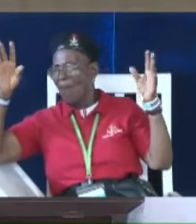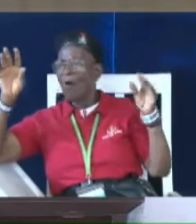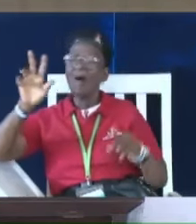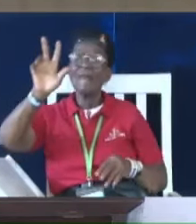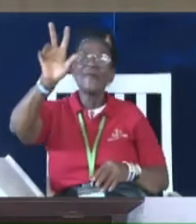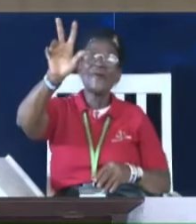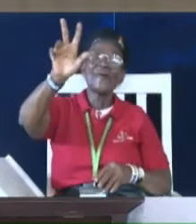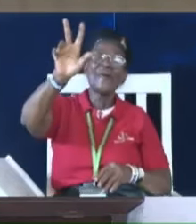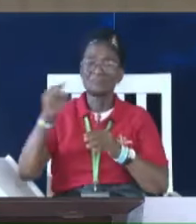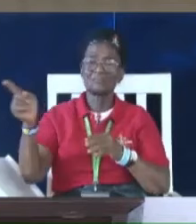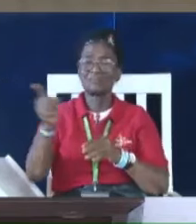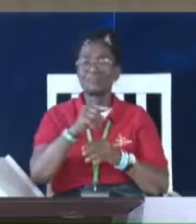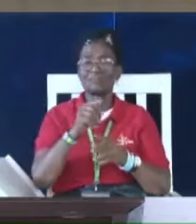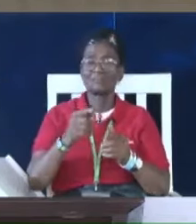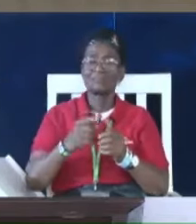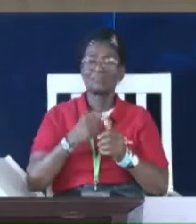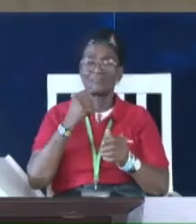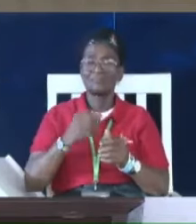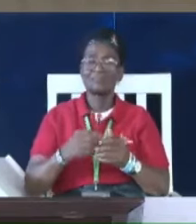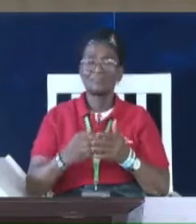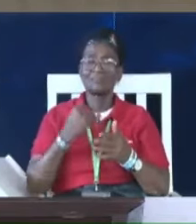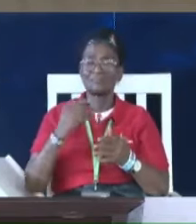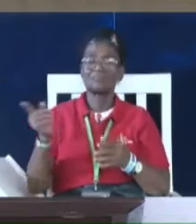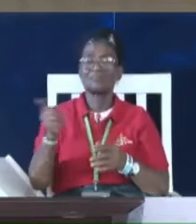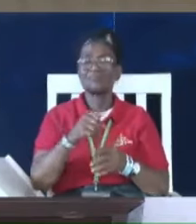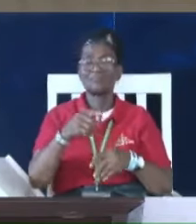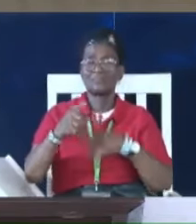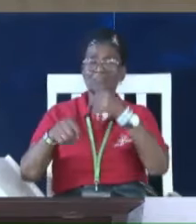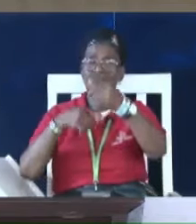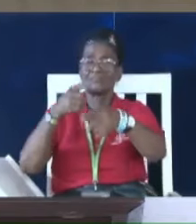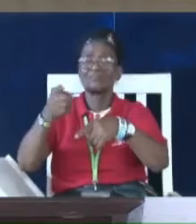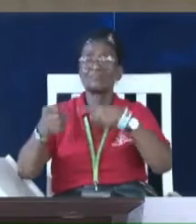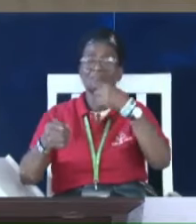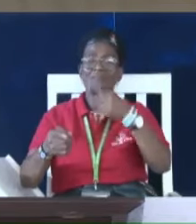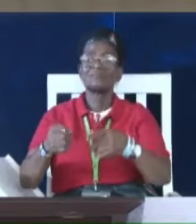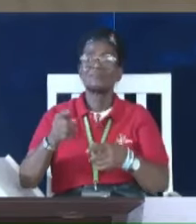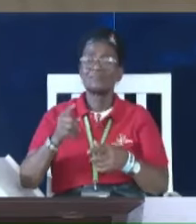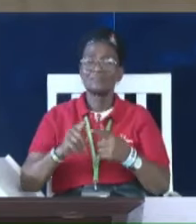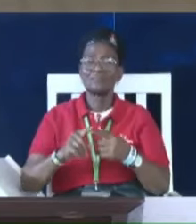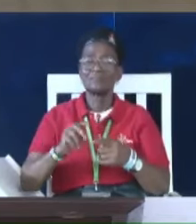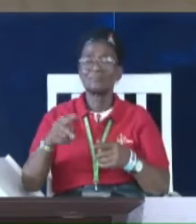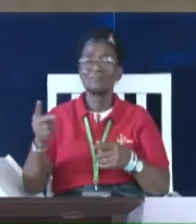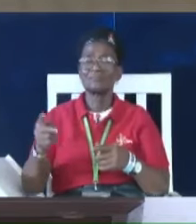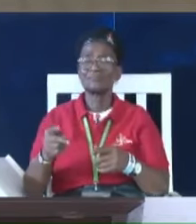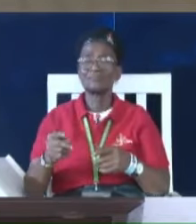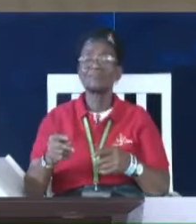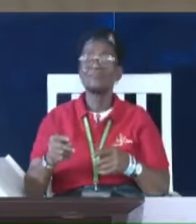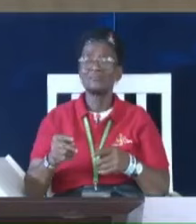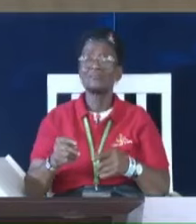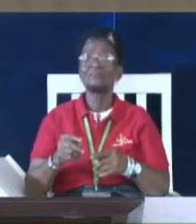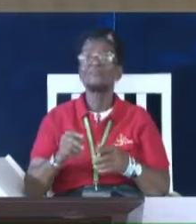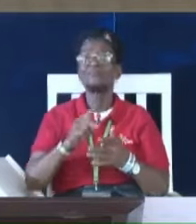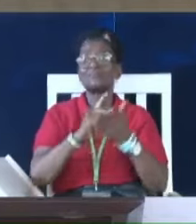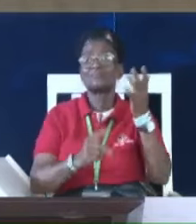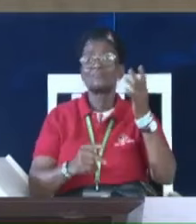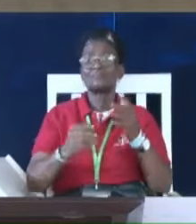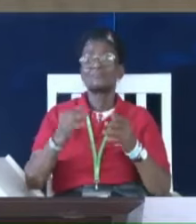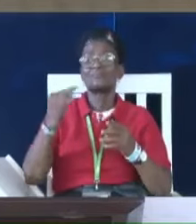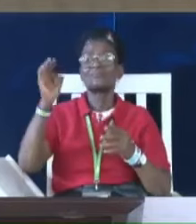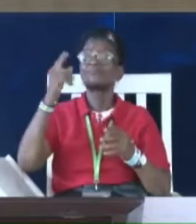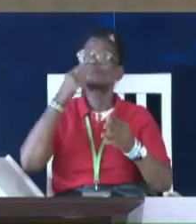1, 2, 3. Before you go to the second session of praise,